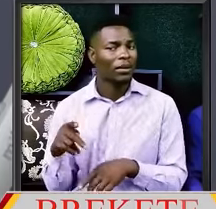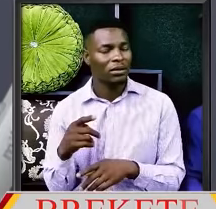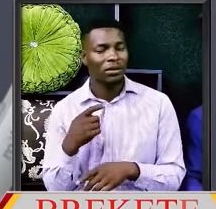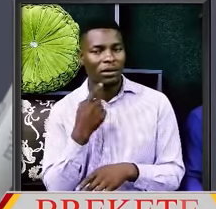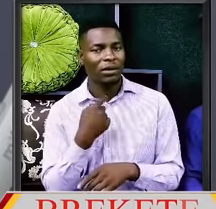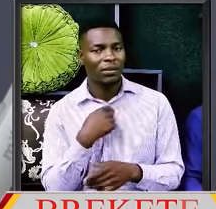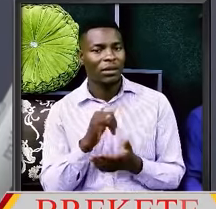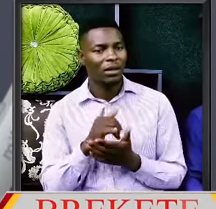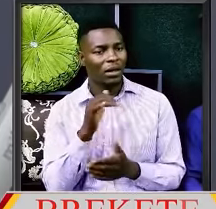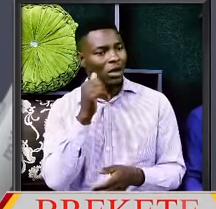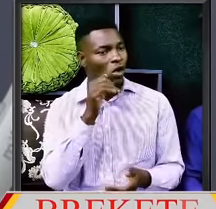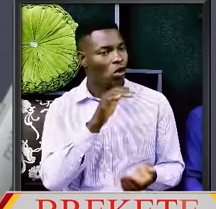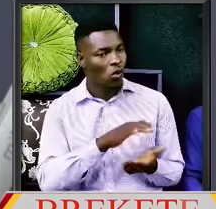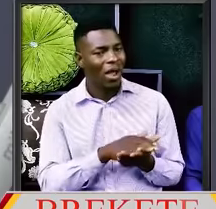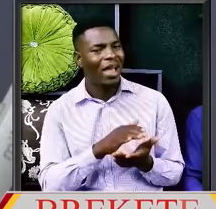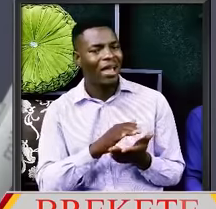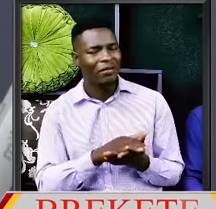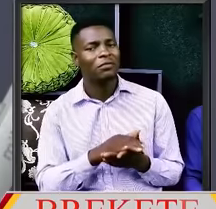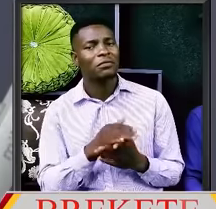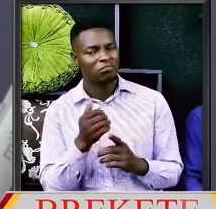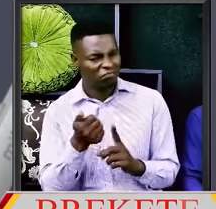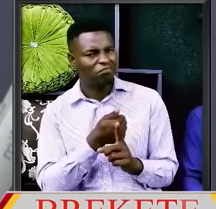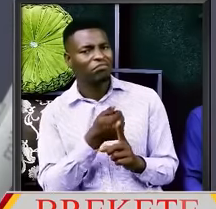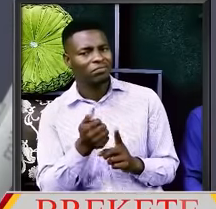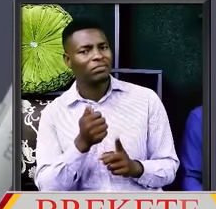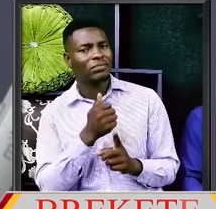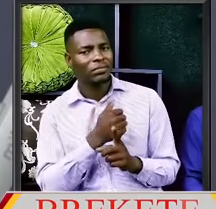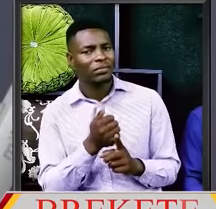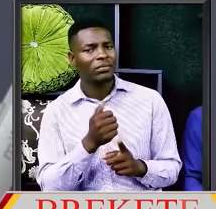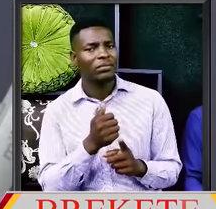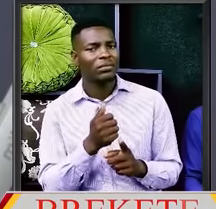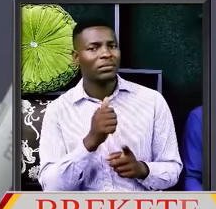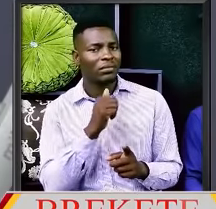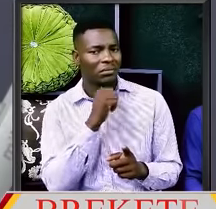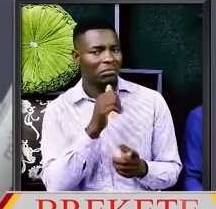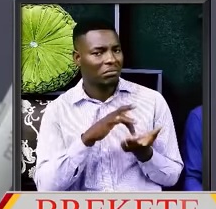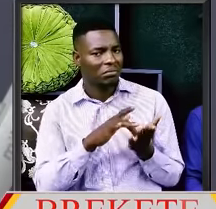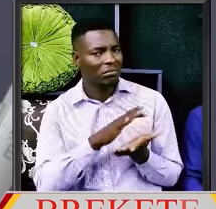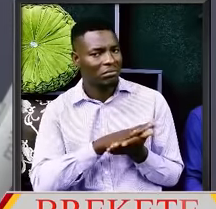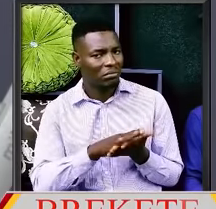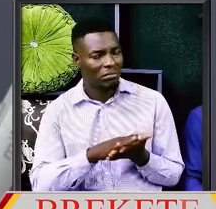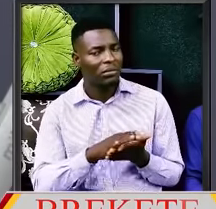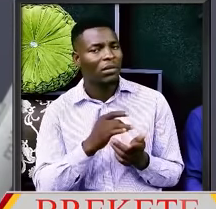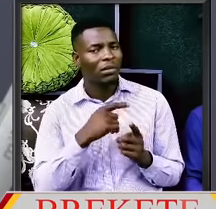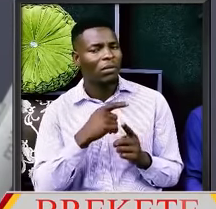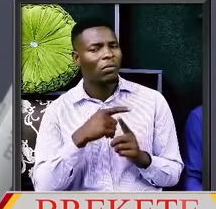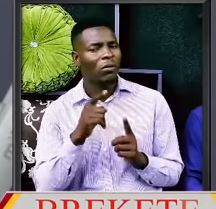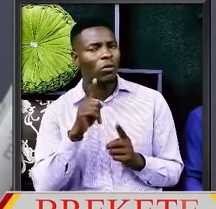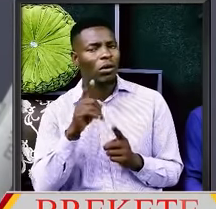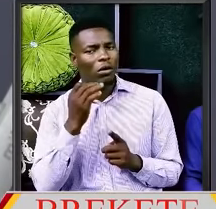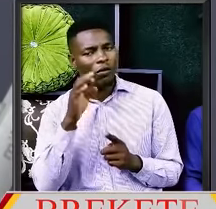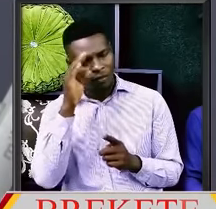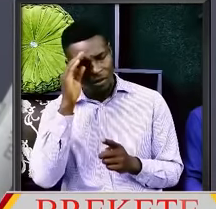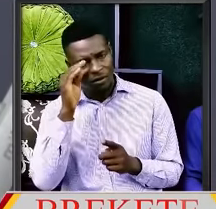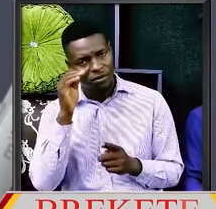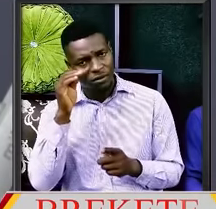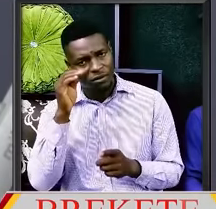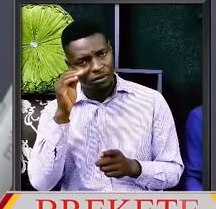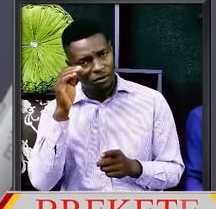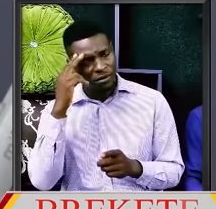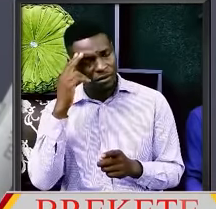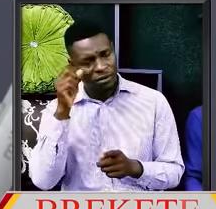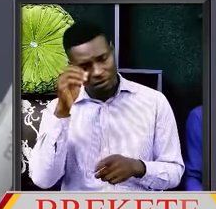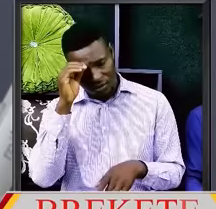that he wants to maltreat him. Okay. So it's one of him brother connecting and him. Okay, make